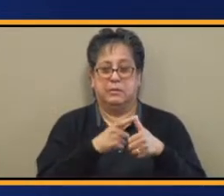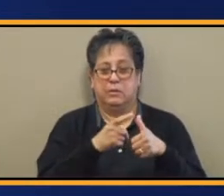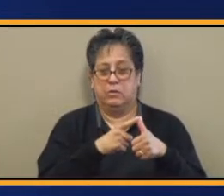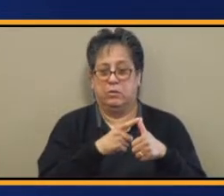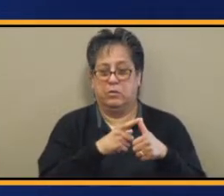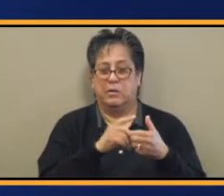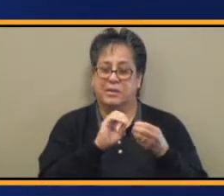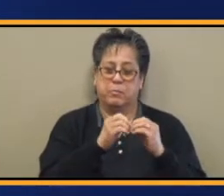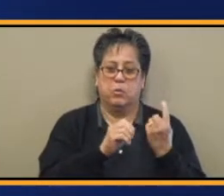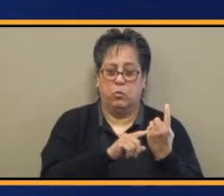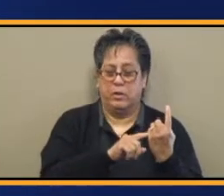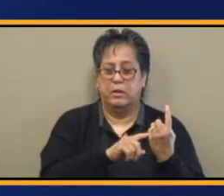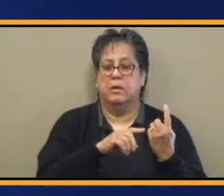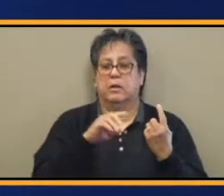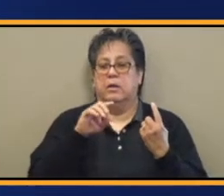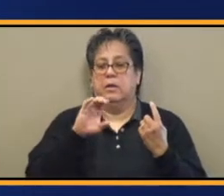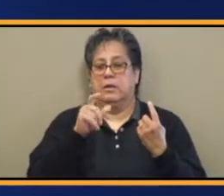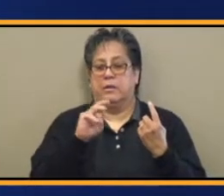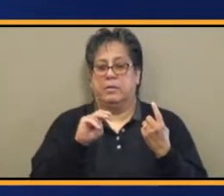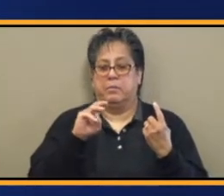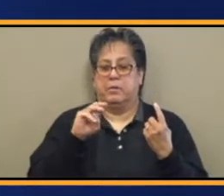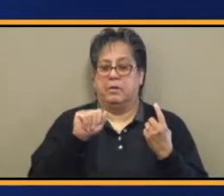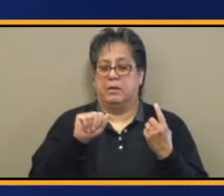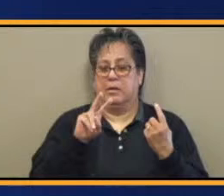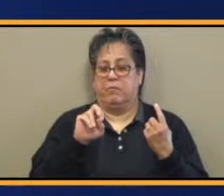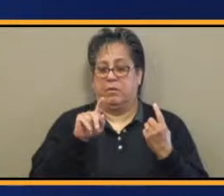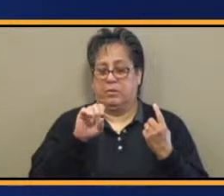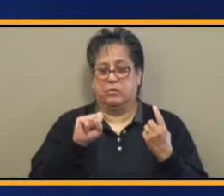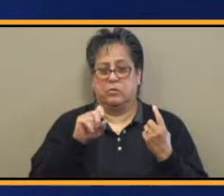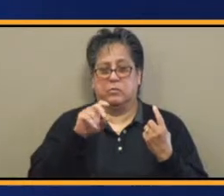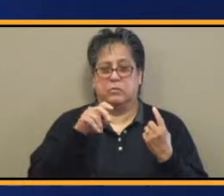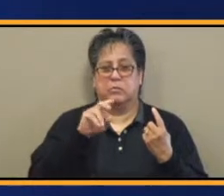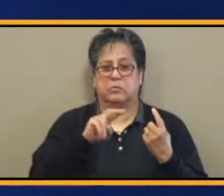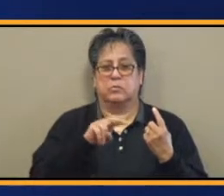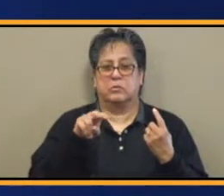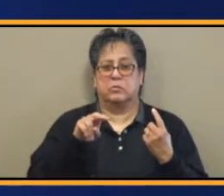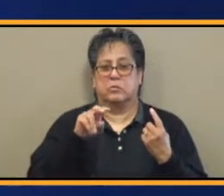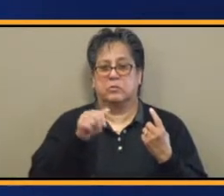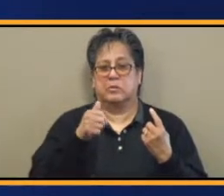Executive Session Item 1, Claim of Mario Avalos, PL Number